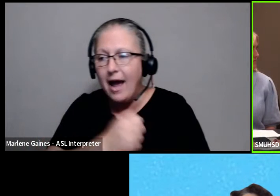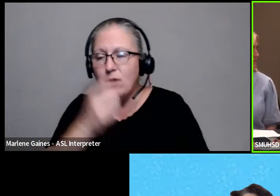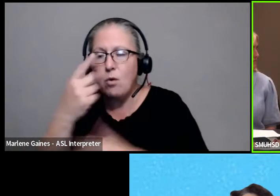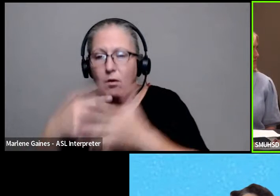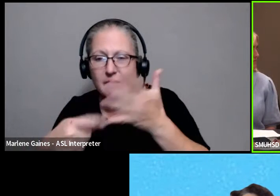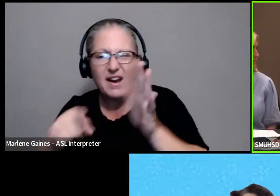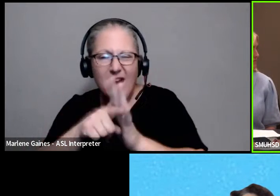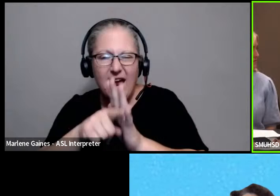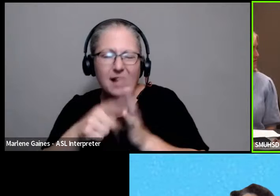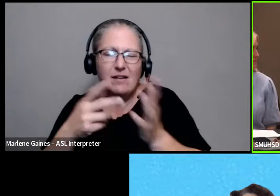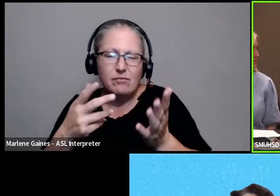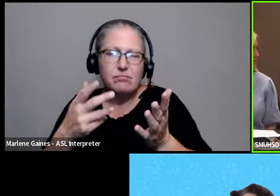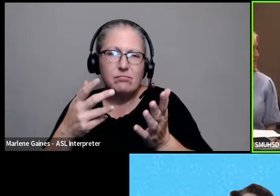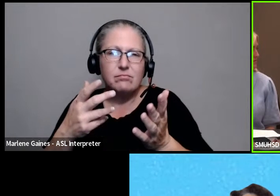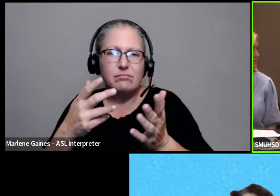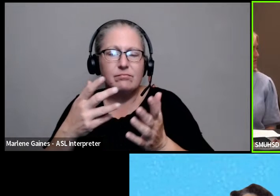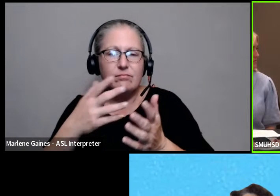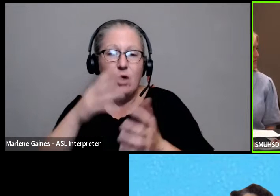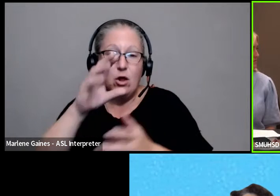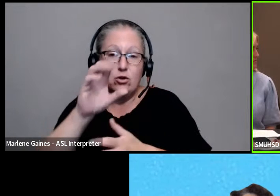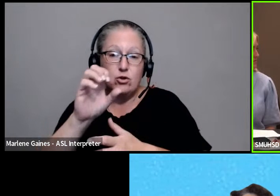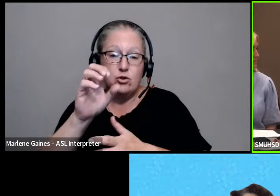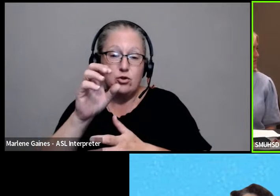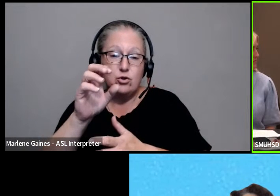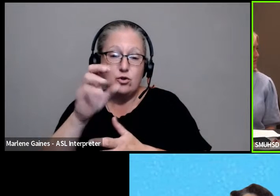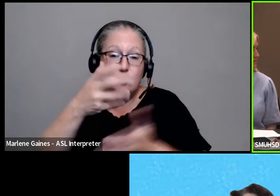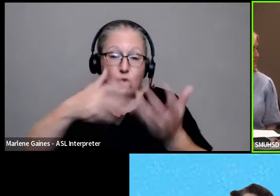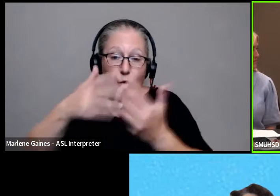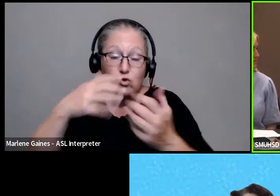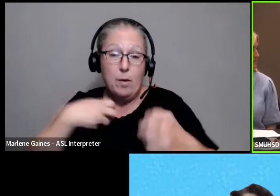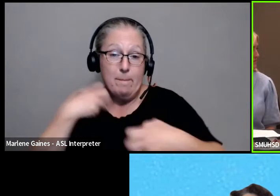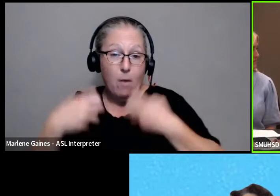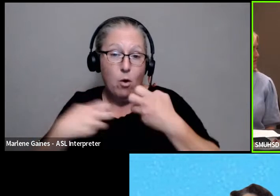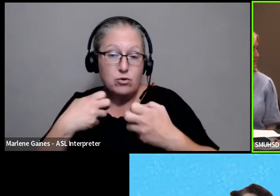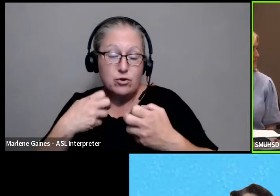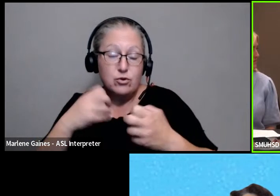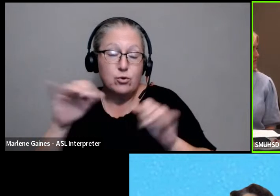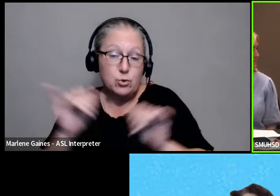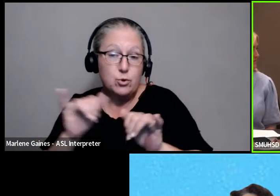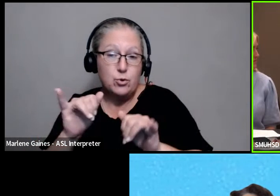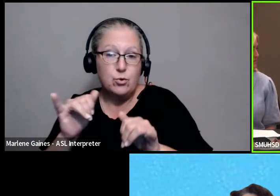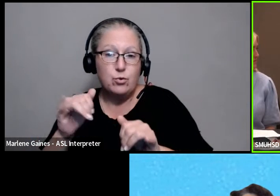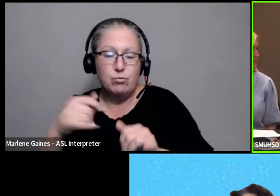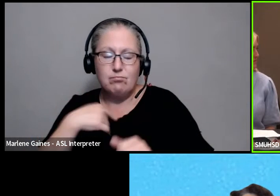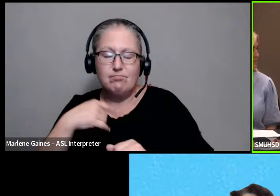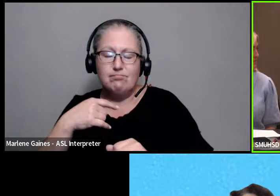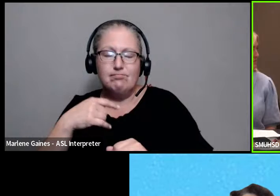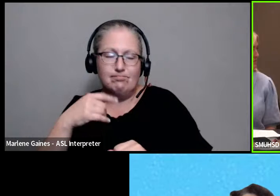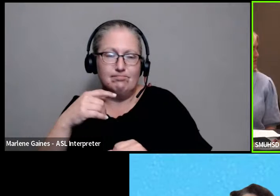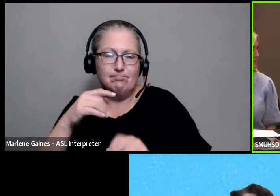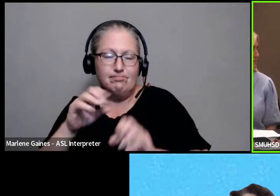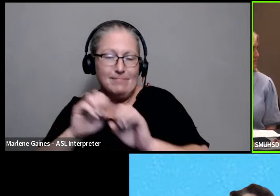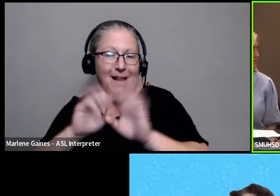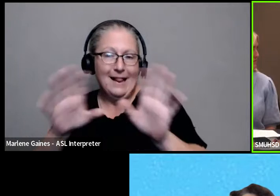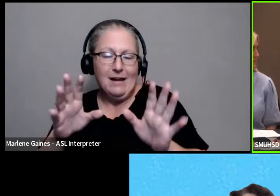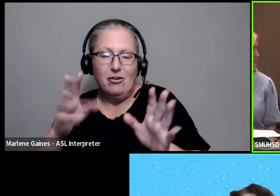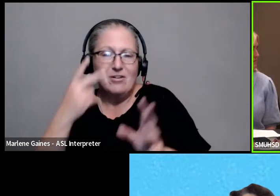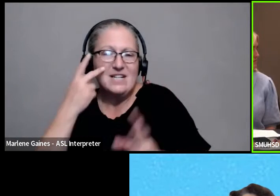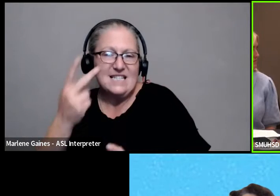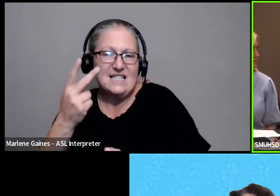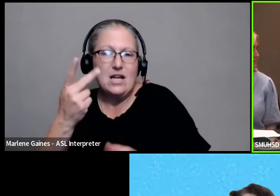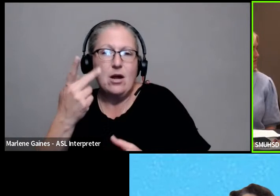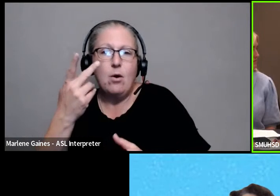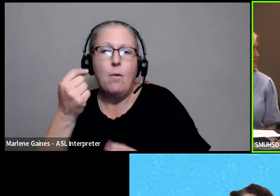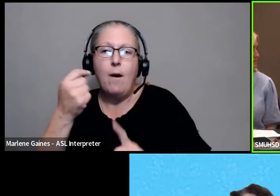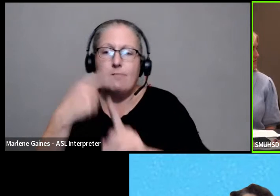think, and there's also the whole social, emotional aspect of it. So I clearly see the benefits. So thank you for everything you guys